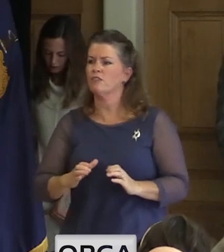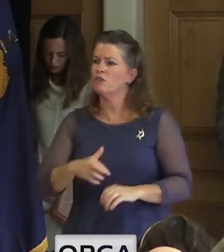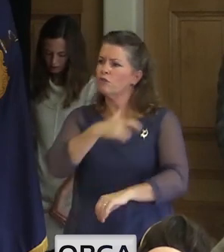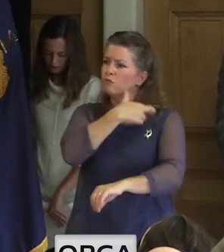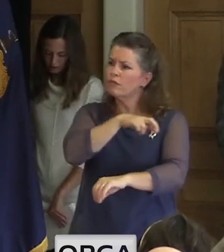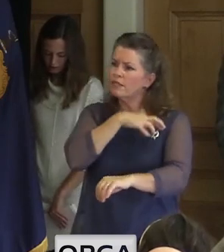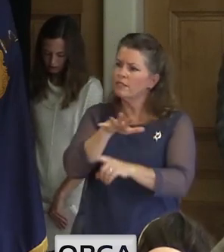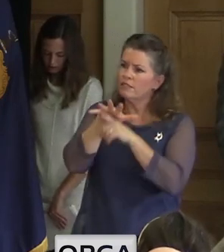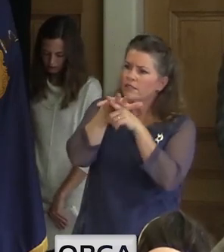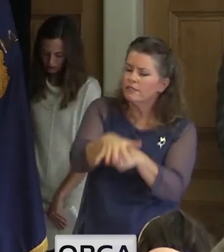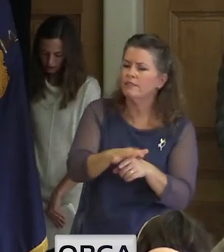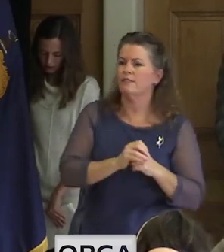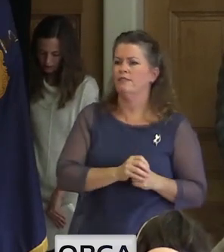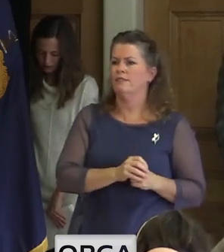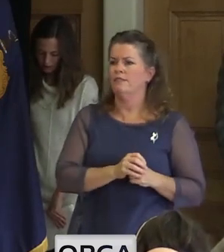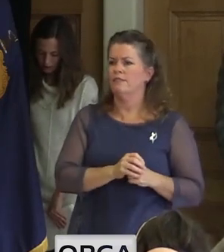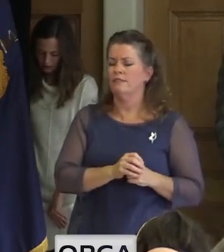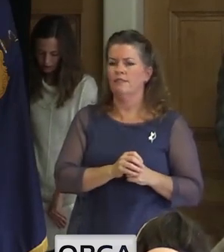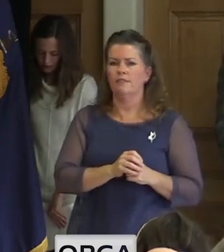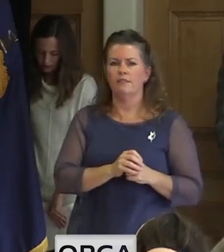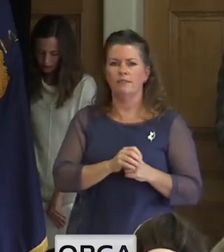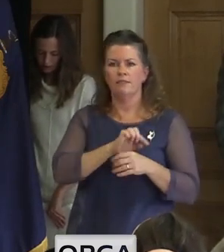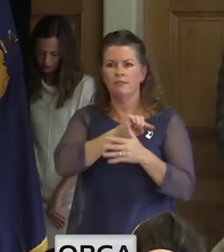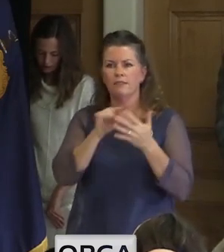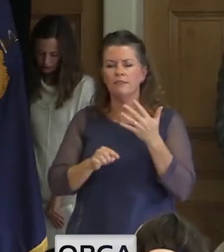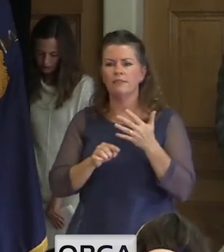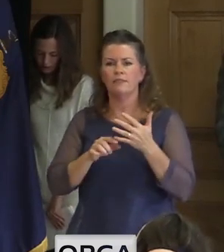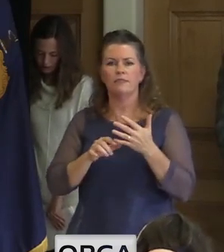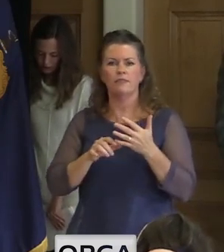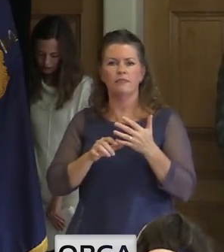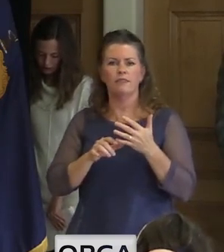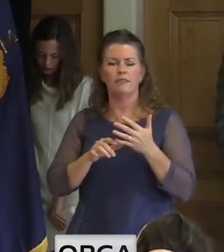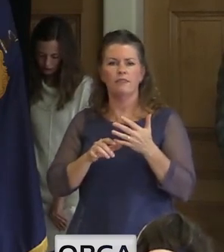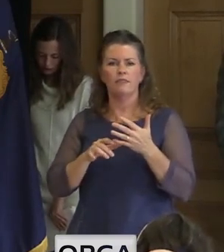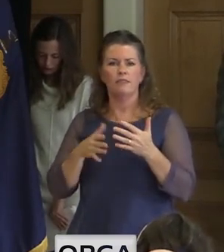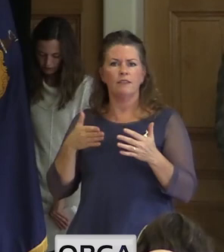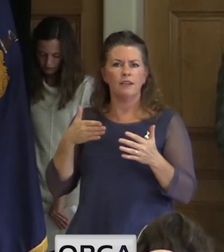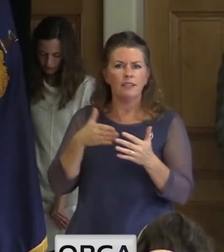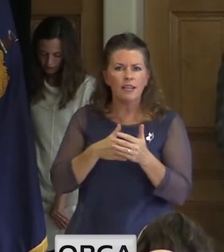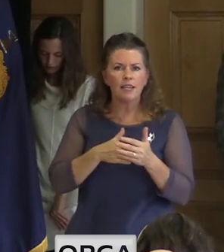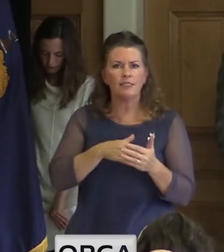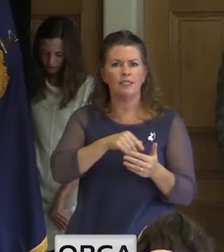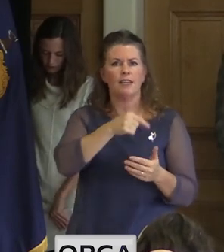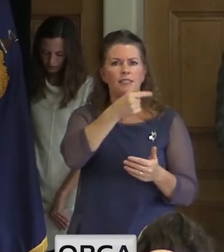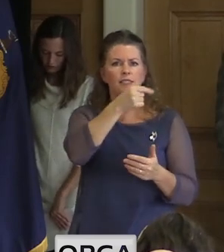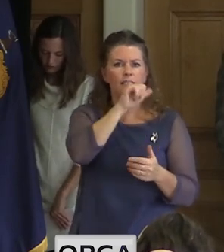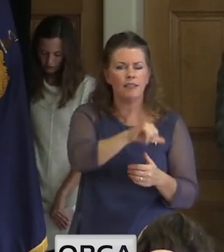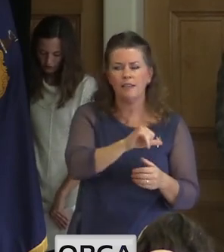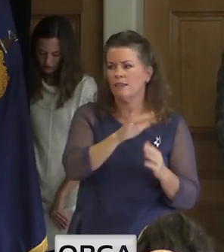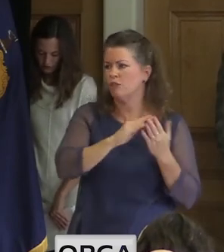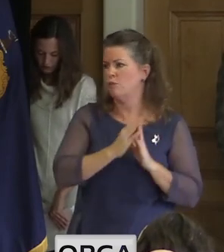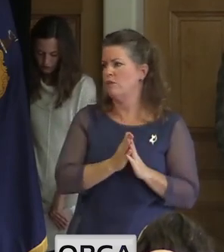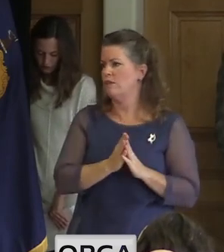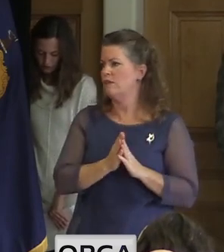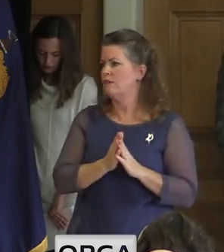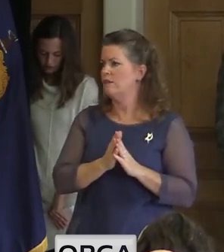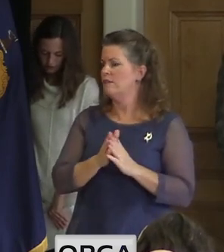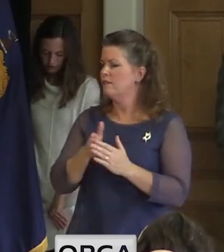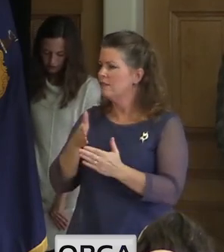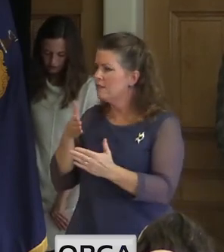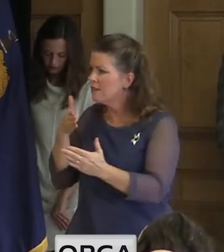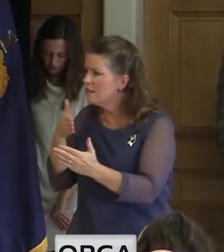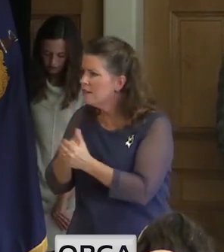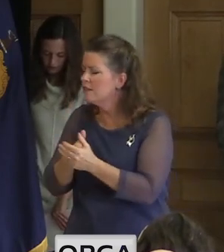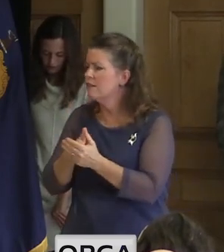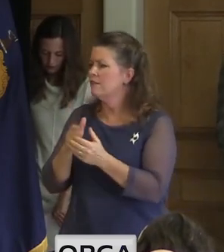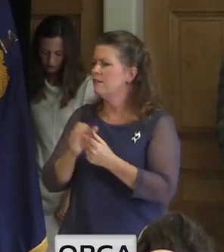Italians, the Irish, the Jews, you name it. The attacks against the gay community, the attacks against workers